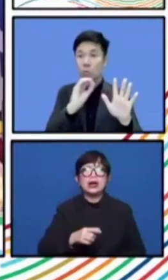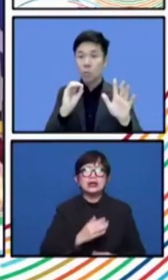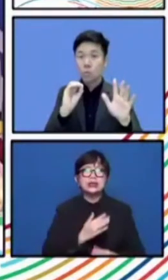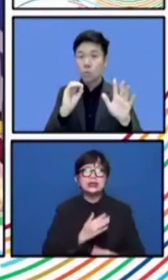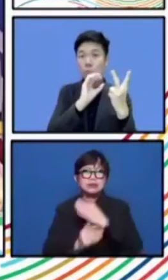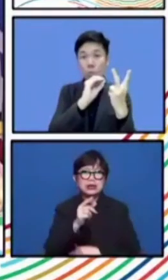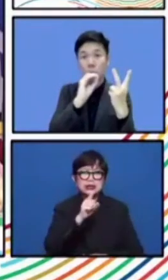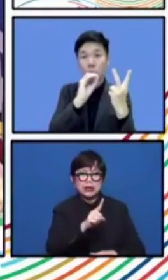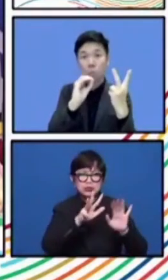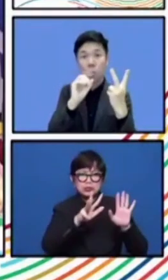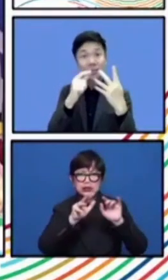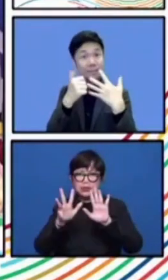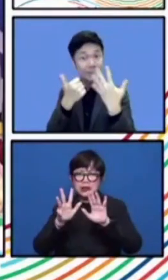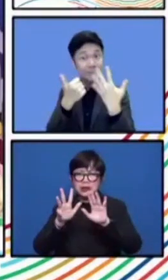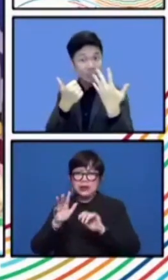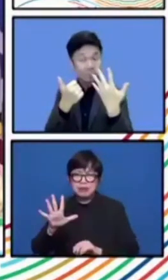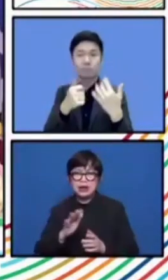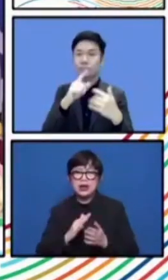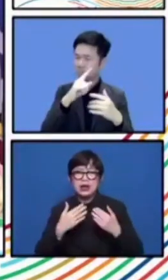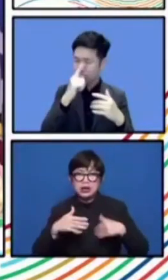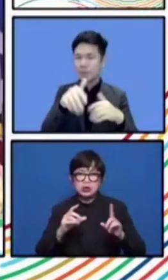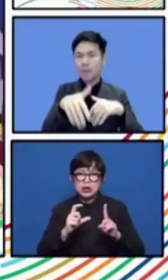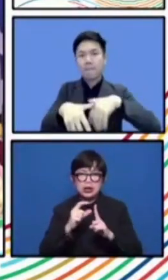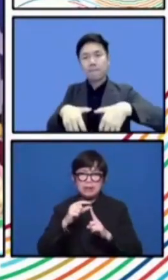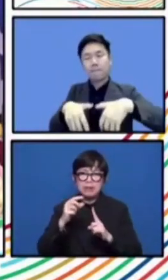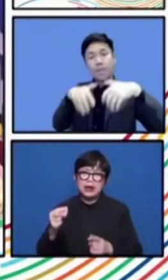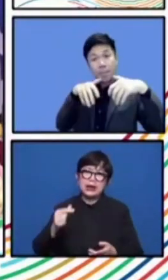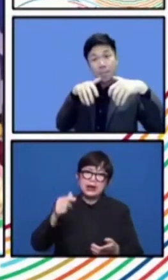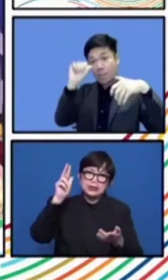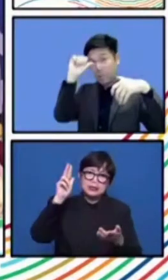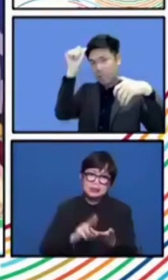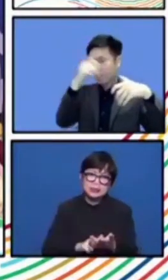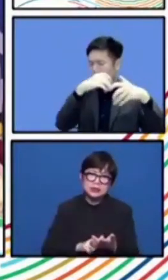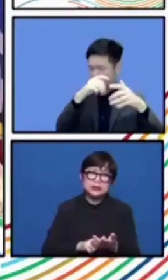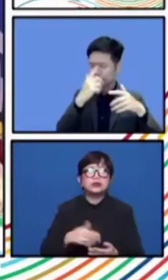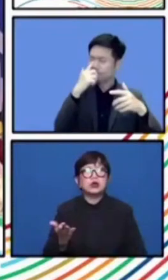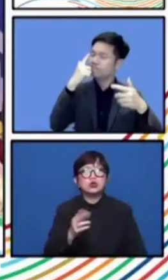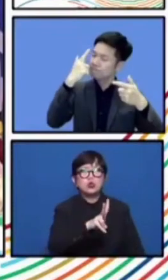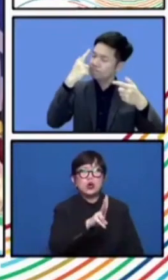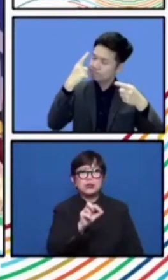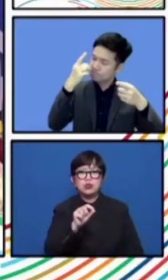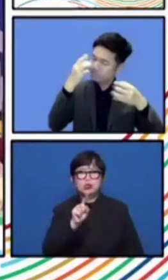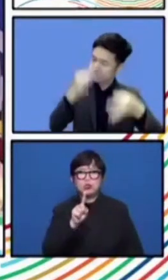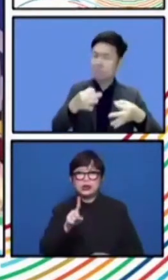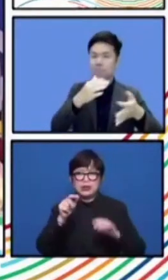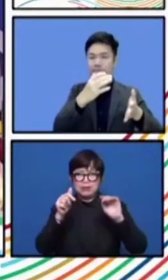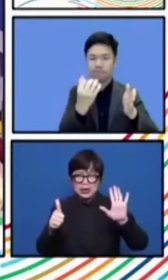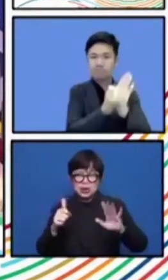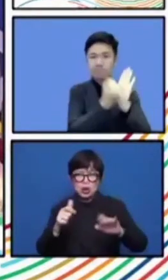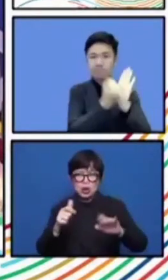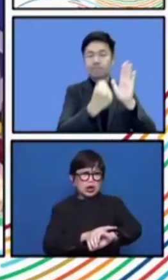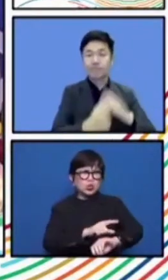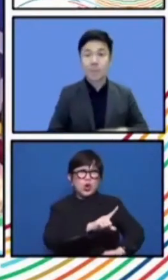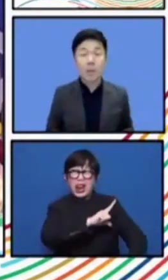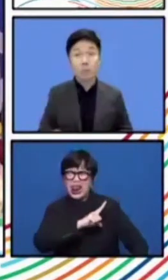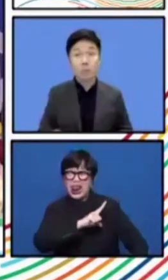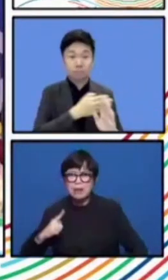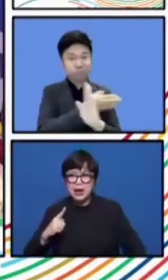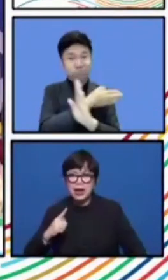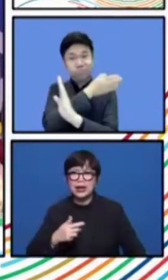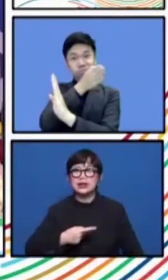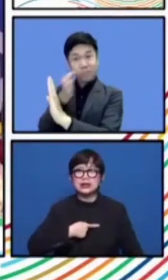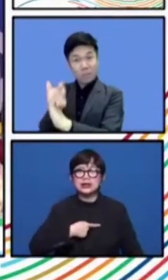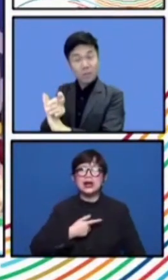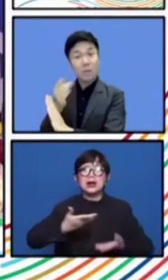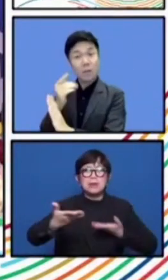took around 6 6 years to deliberate this law we know the country is very vast we